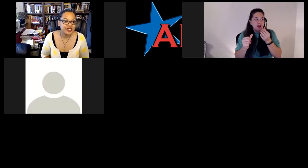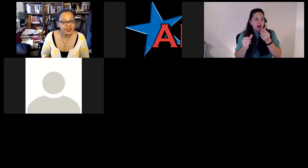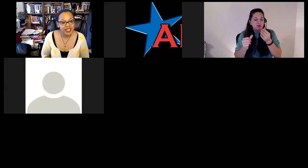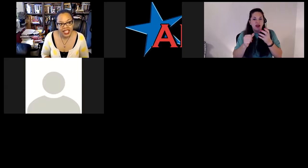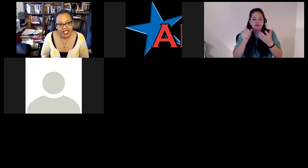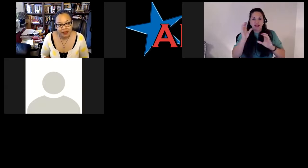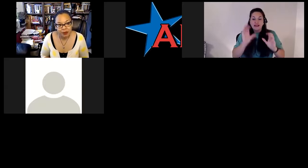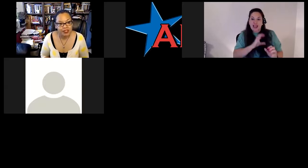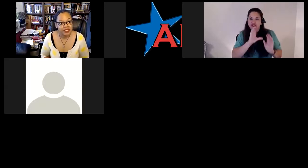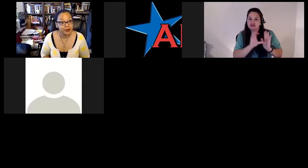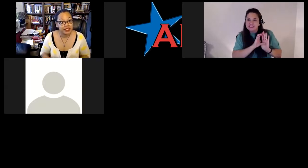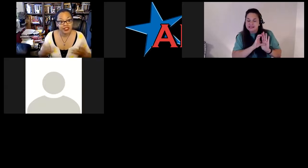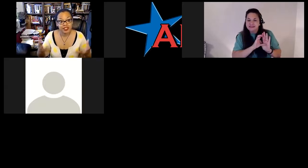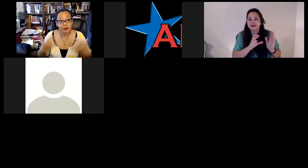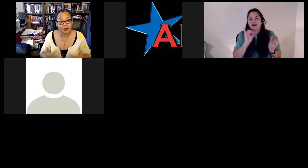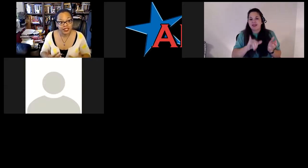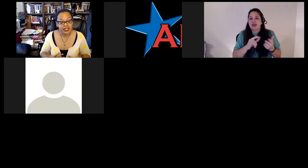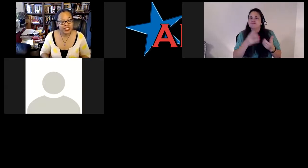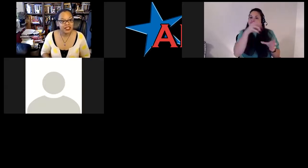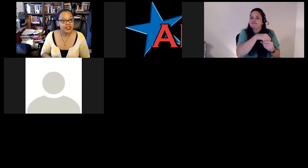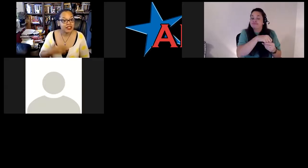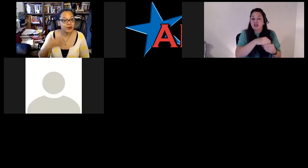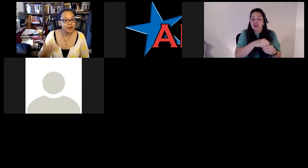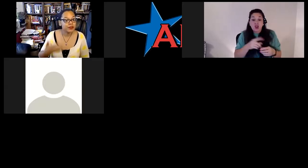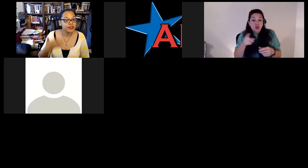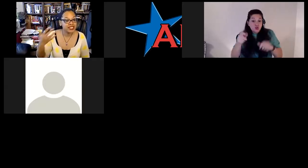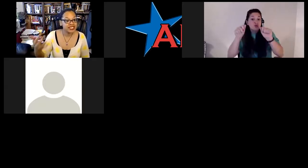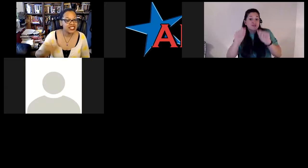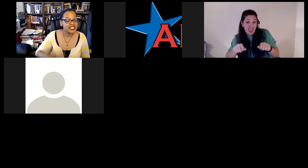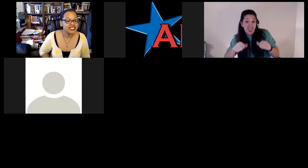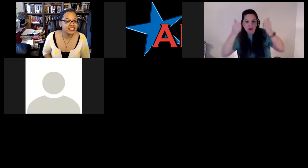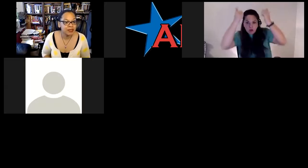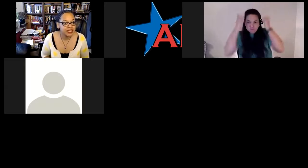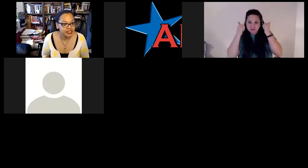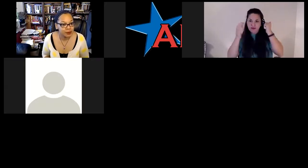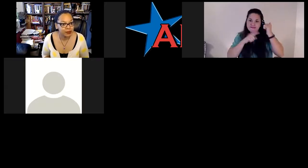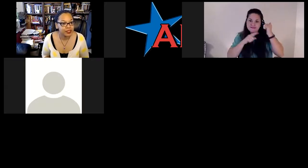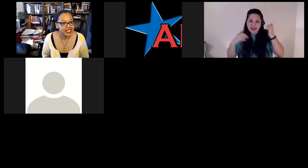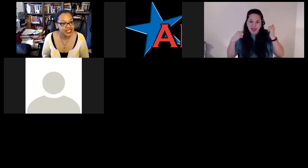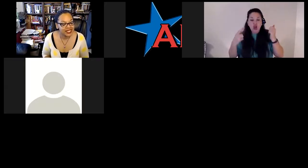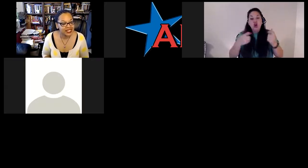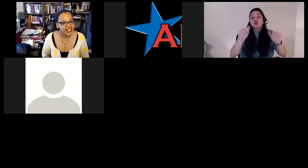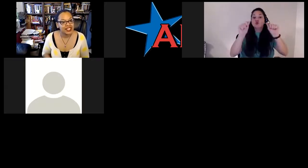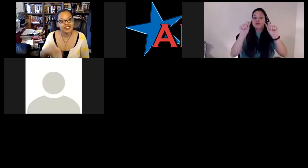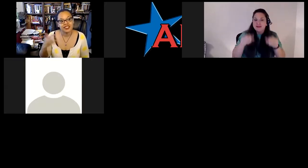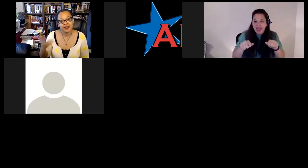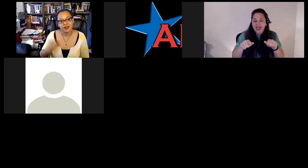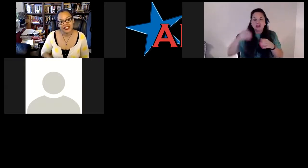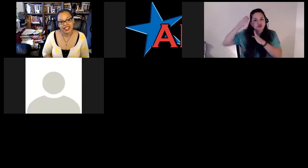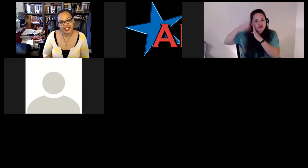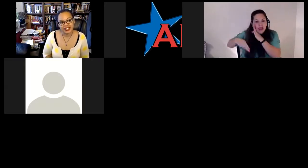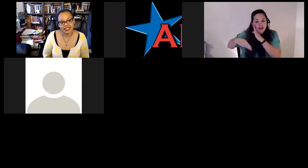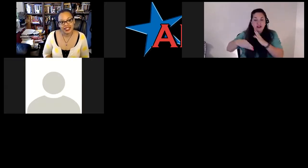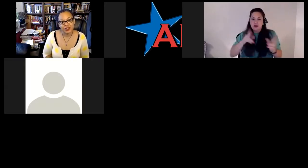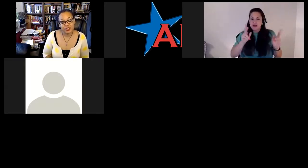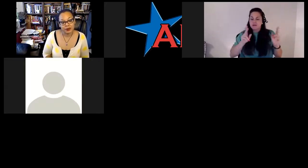because you can put something on like a wig, then they will not see it as something that needs to be protected under the Civil Rights